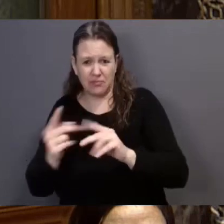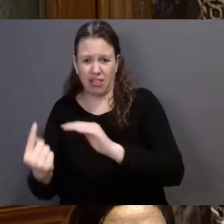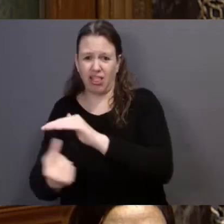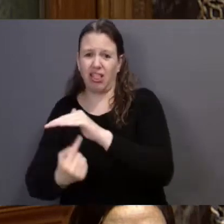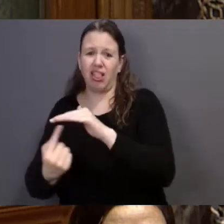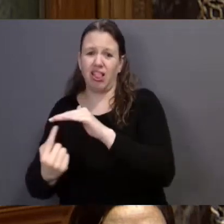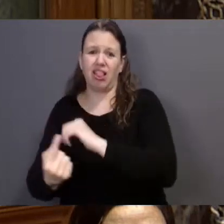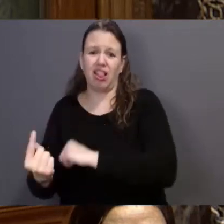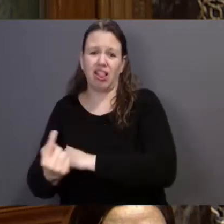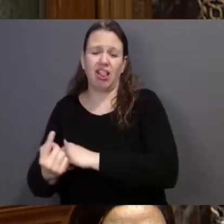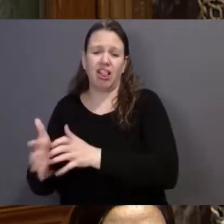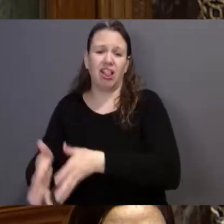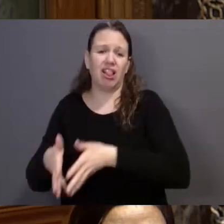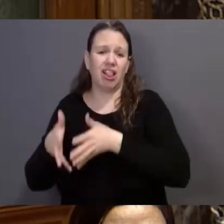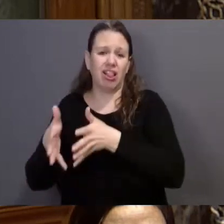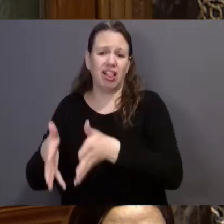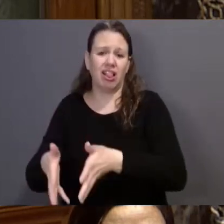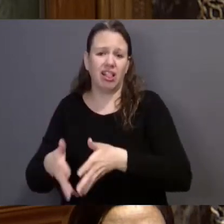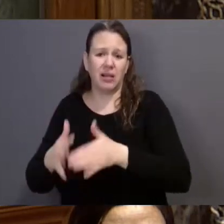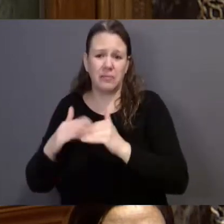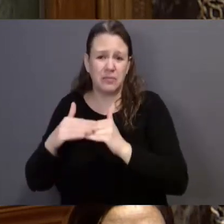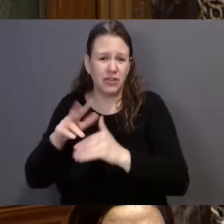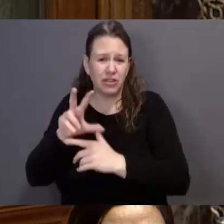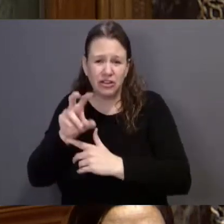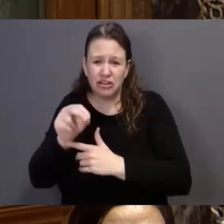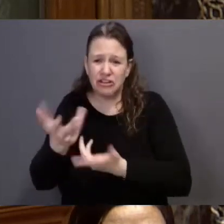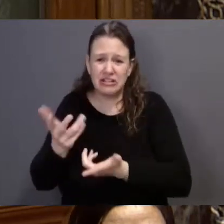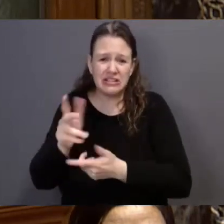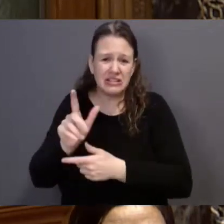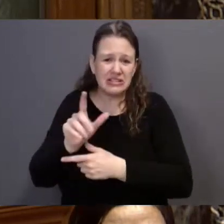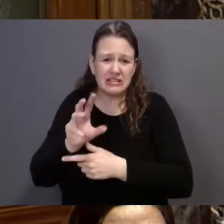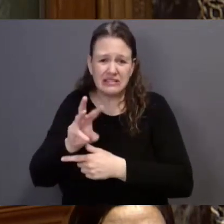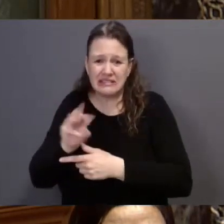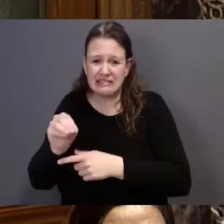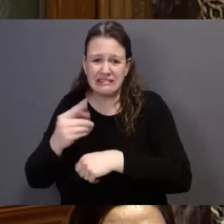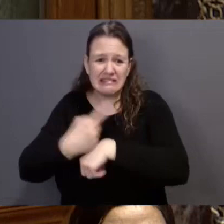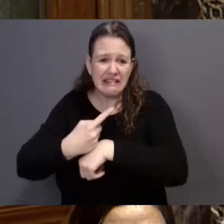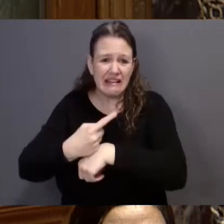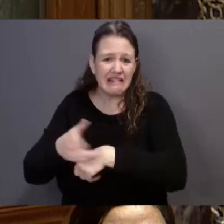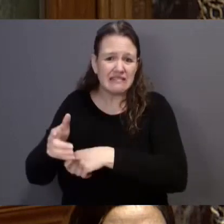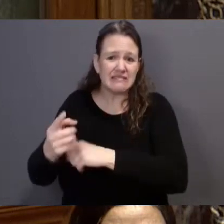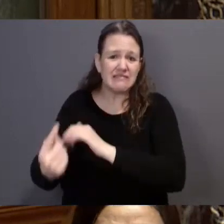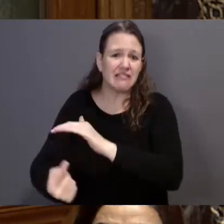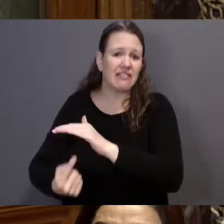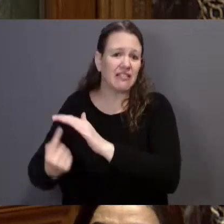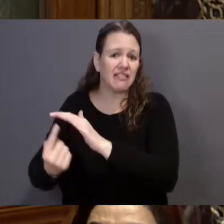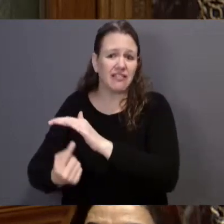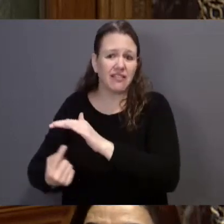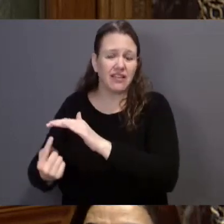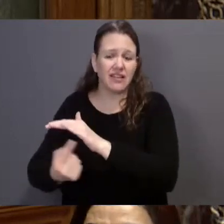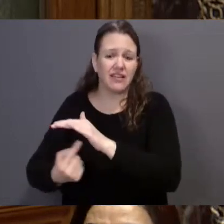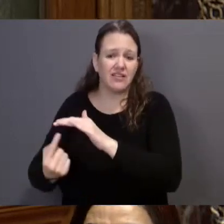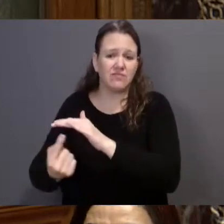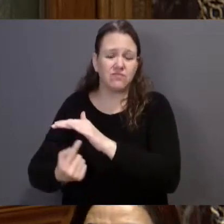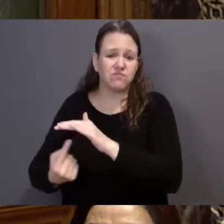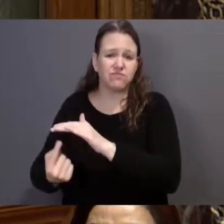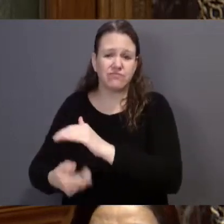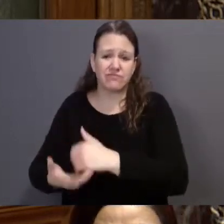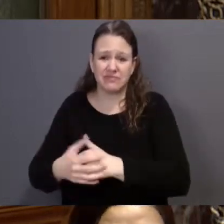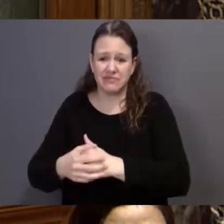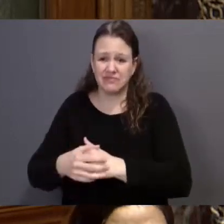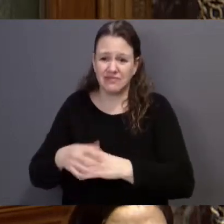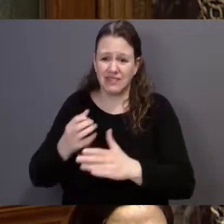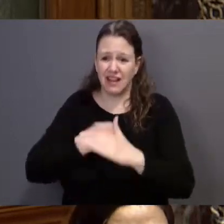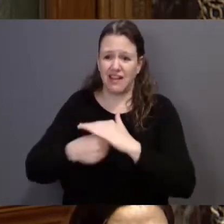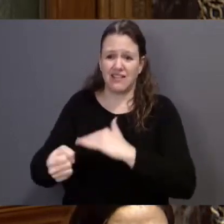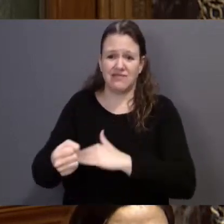youth are subjected to this torture. Solitary confinement disproportionately impacts Indigenous people, in particular